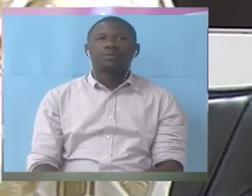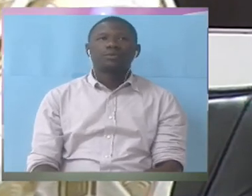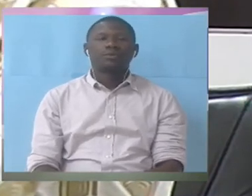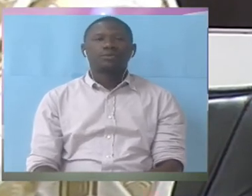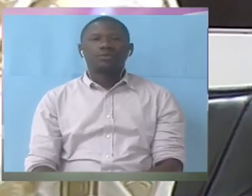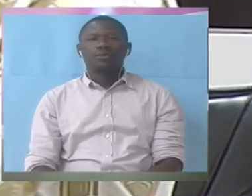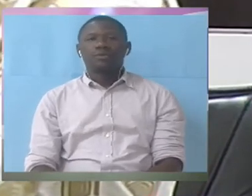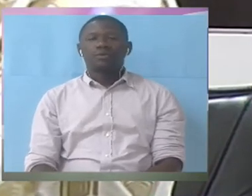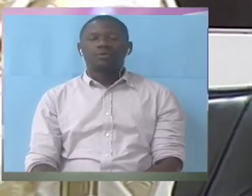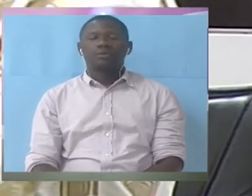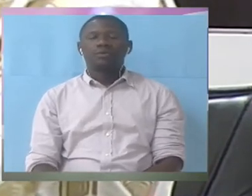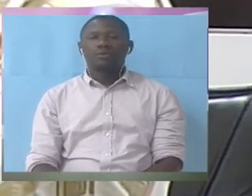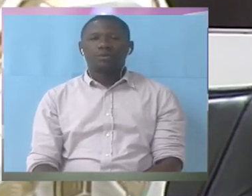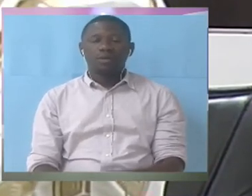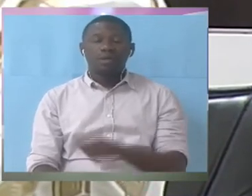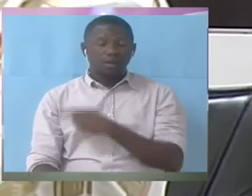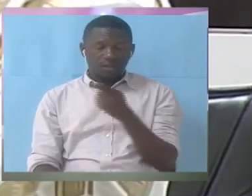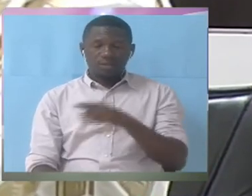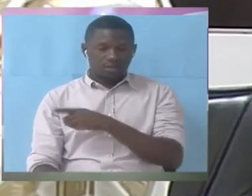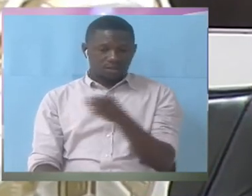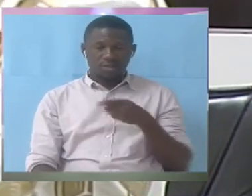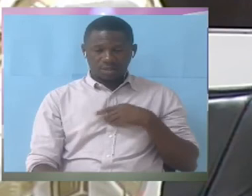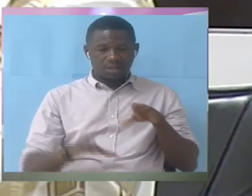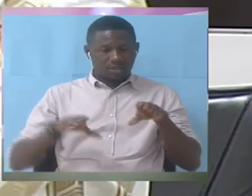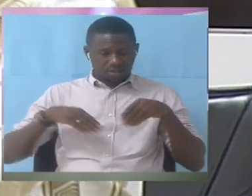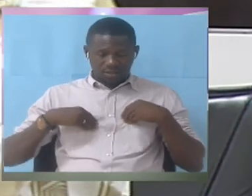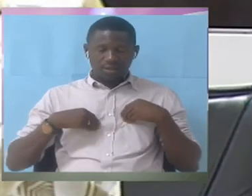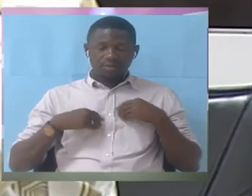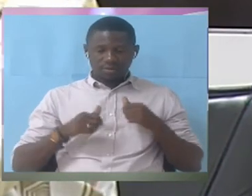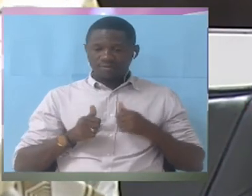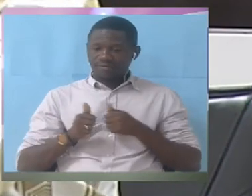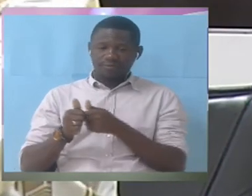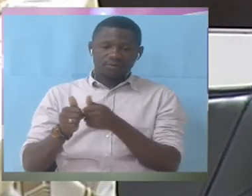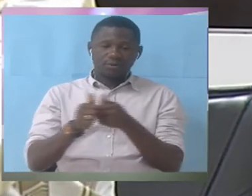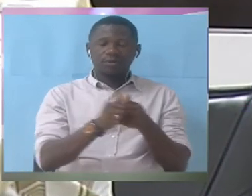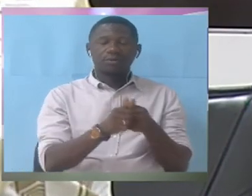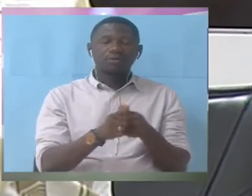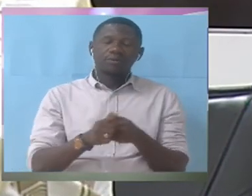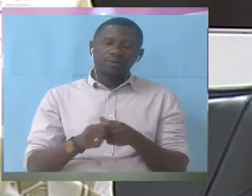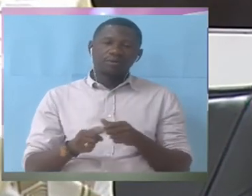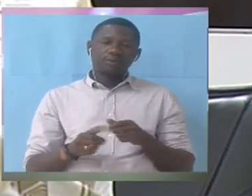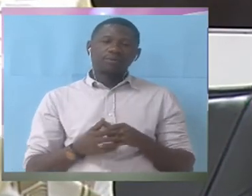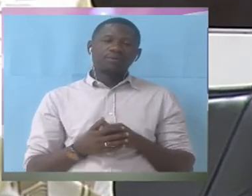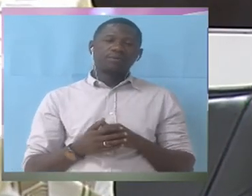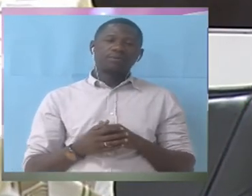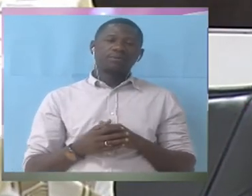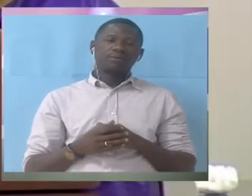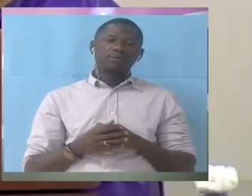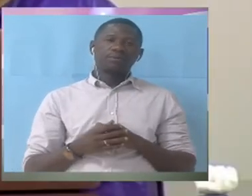ni mag. And that they concur with the instructions. Te ñom nak ci digal lu lañ sukandiko.